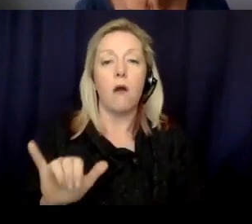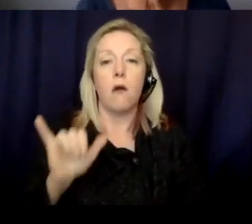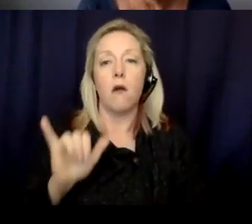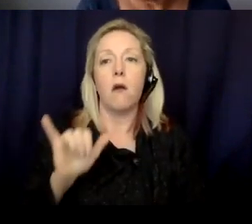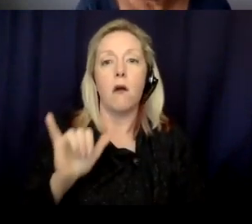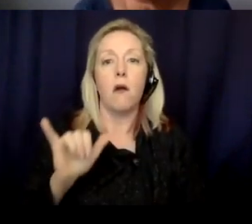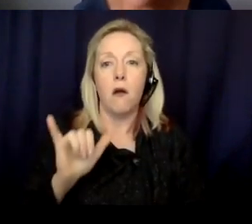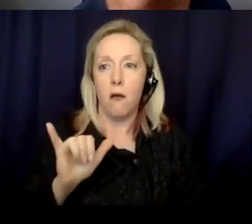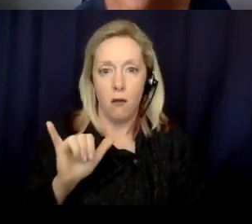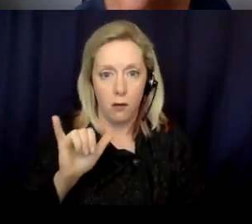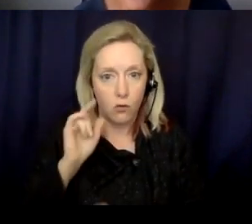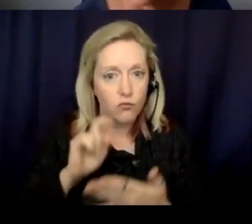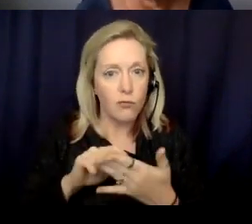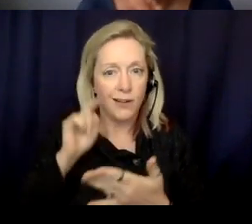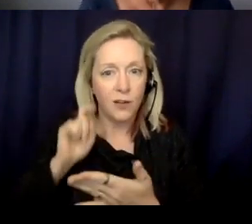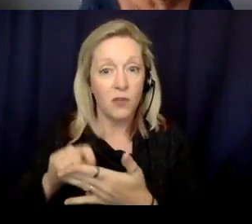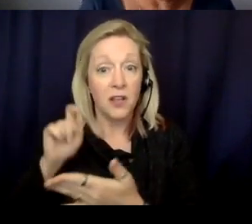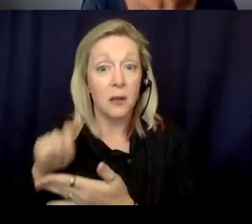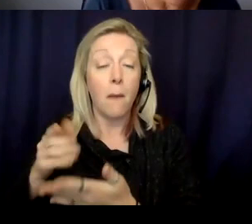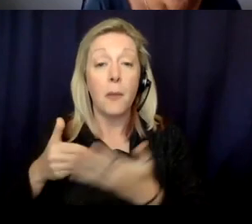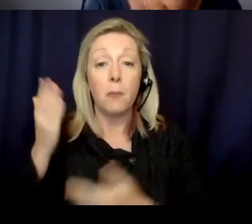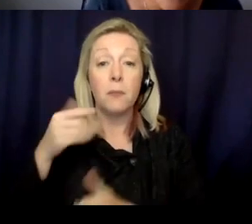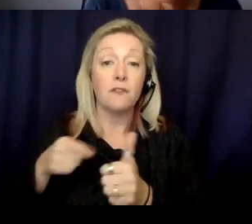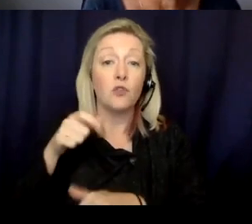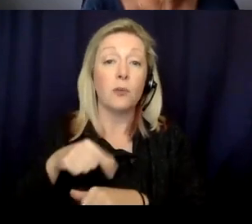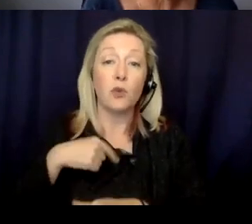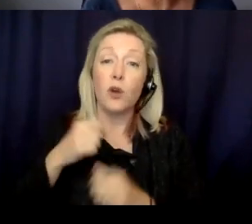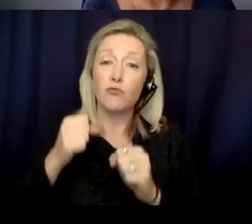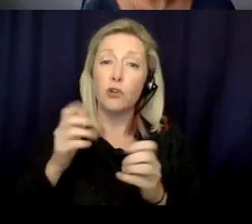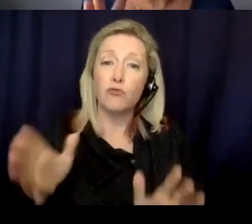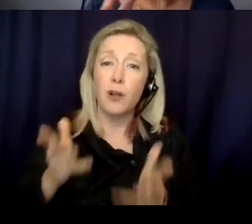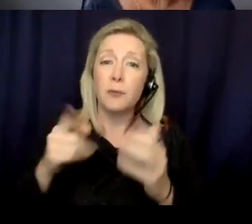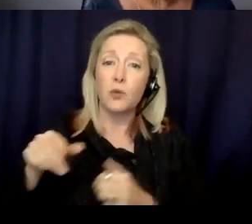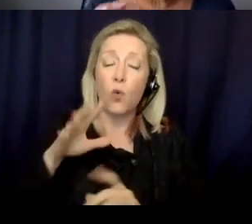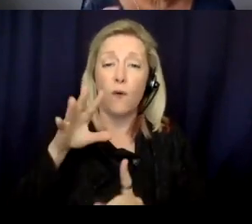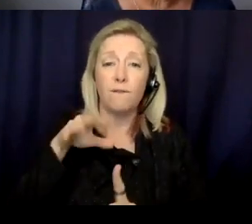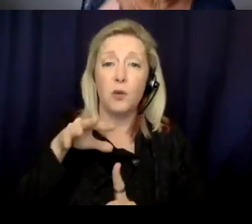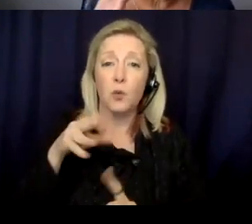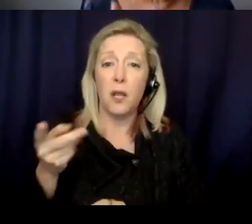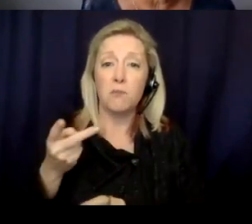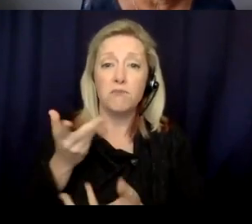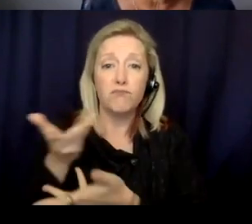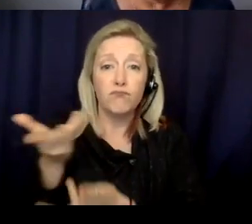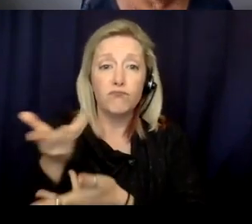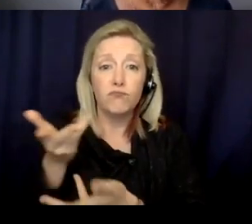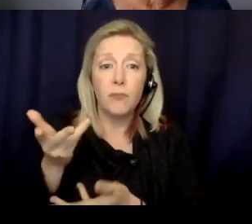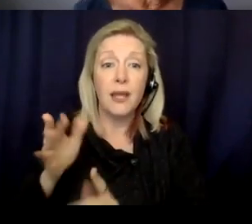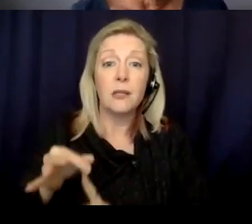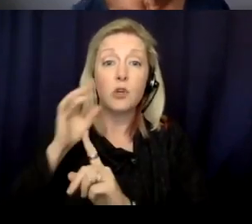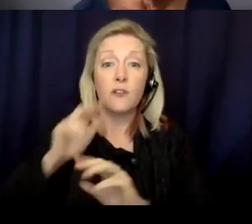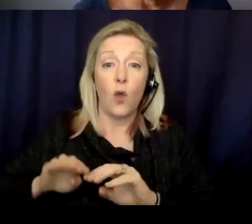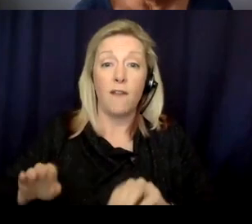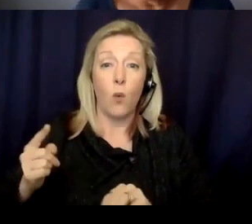you're missing and the things that they're doing. So I would highly recommend that, especially for a child at a